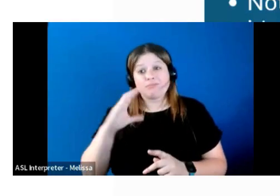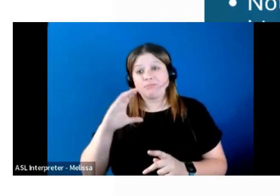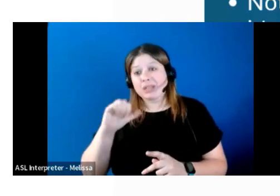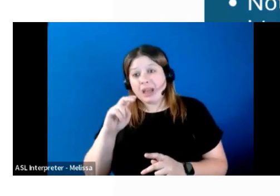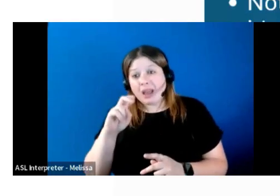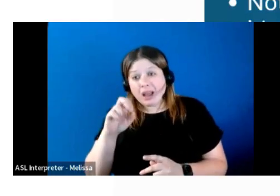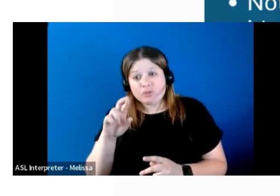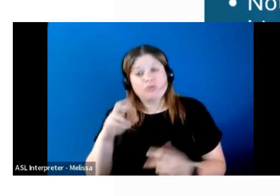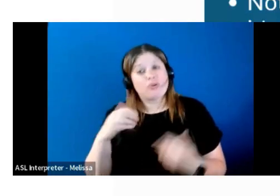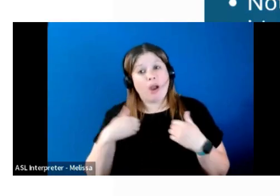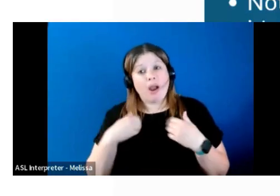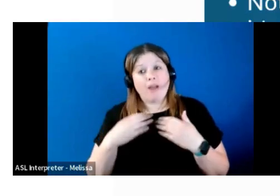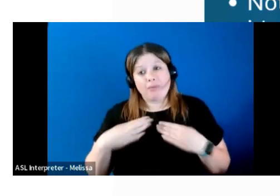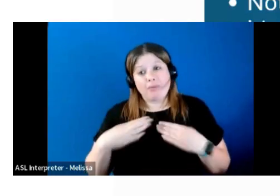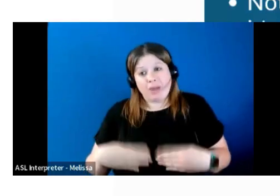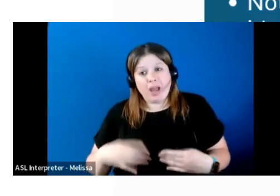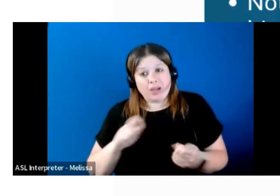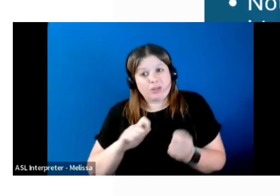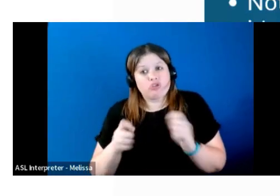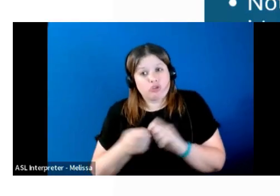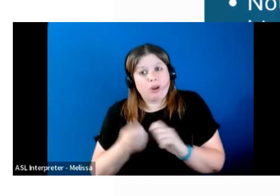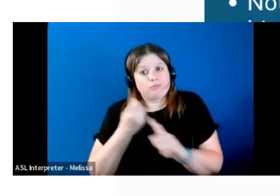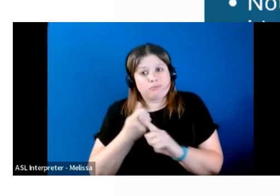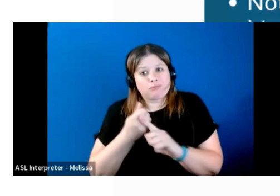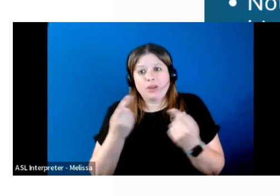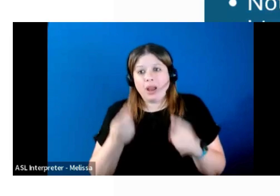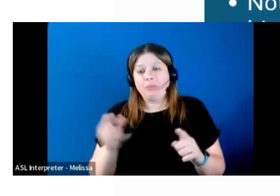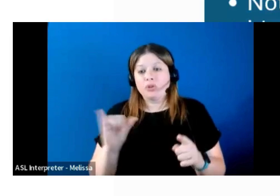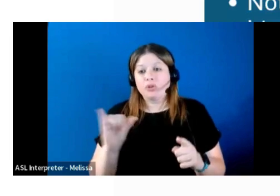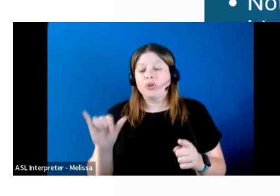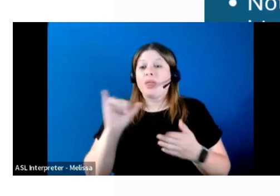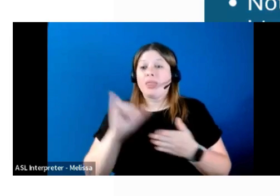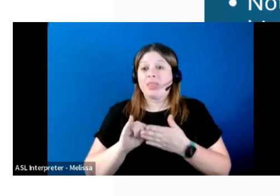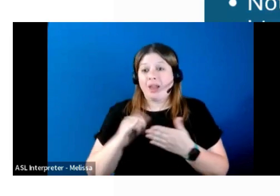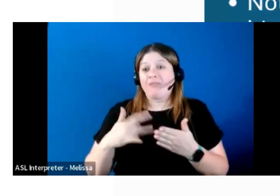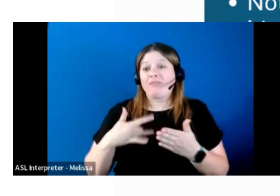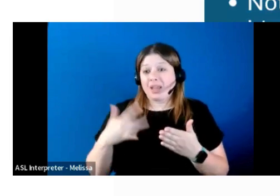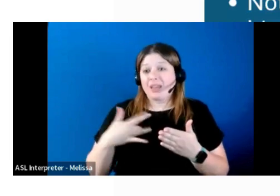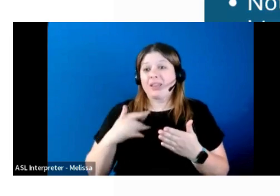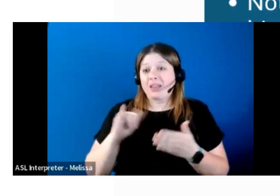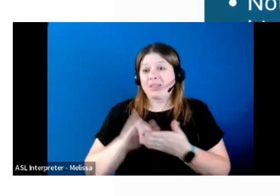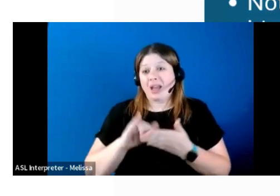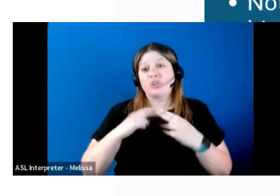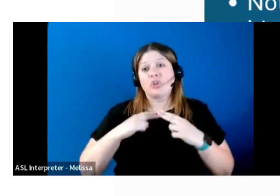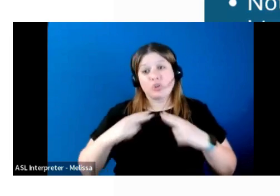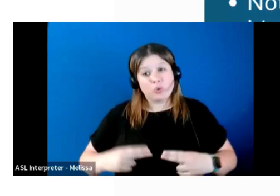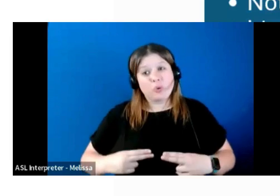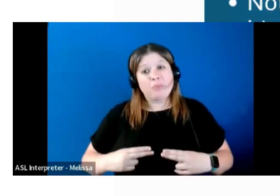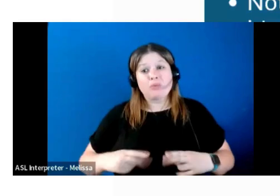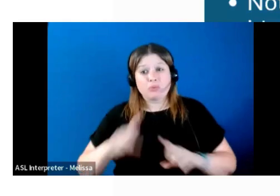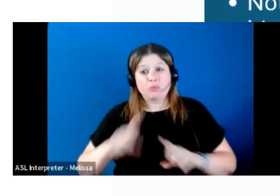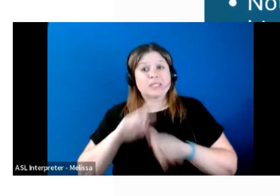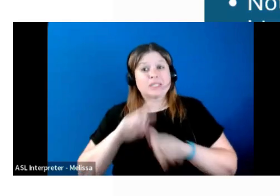that this distress is a human response to loss, common humanity.